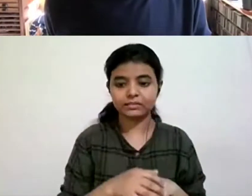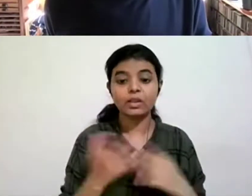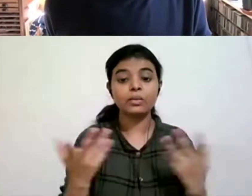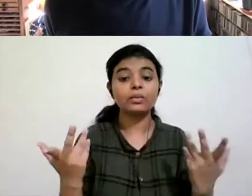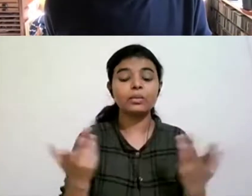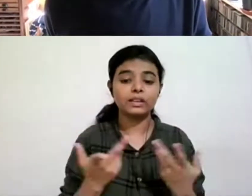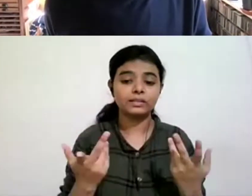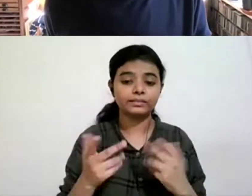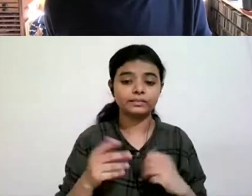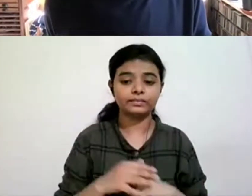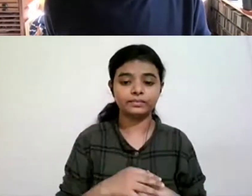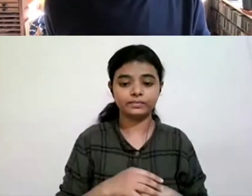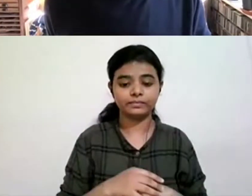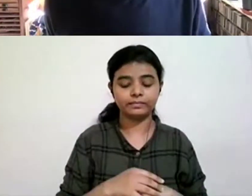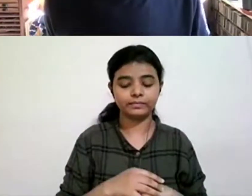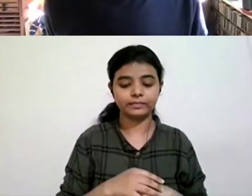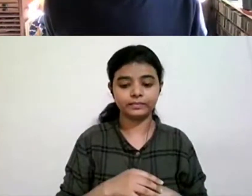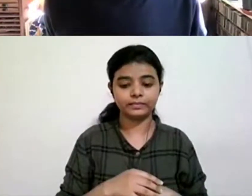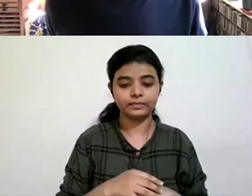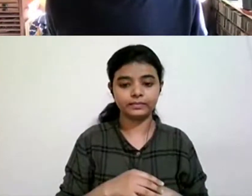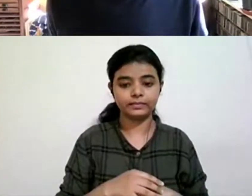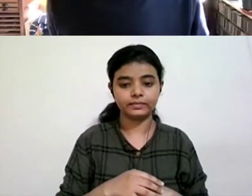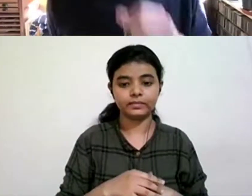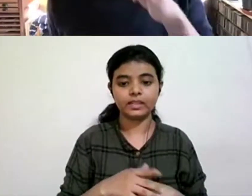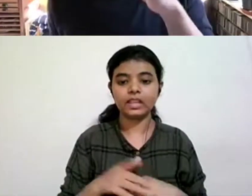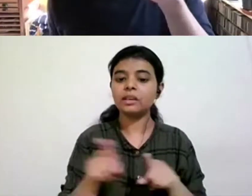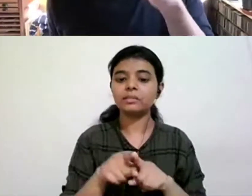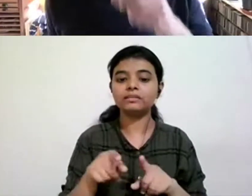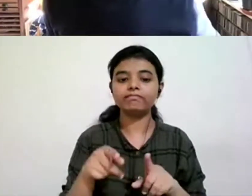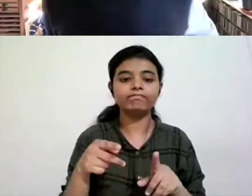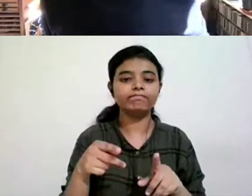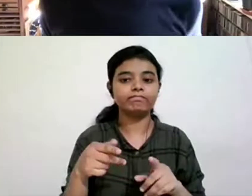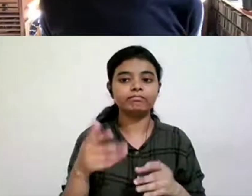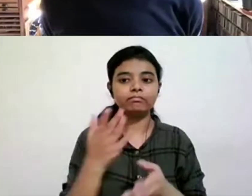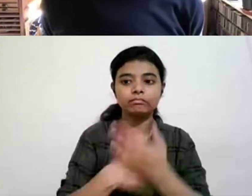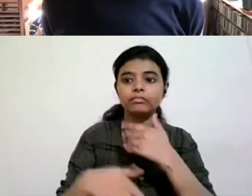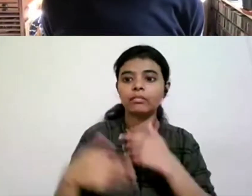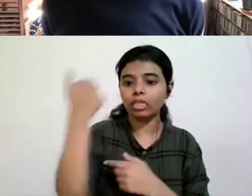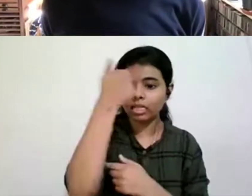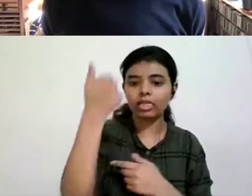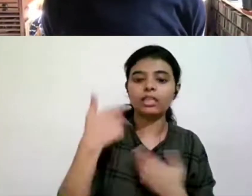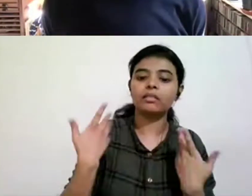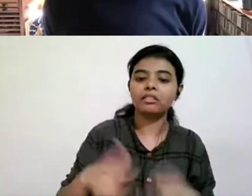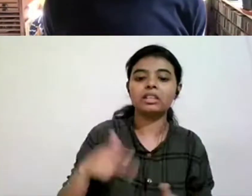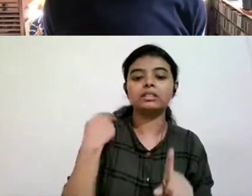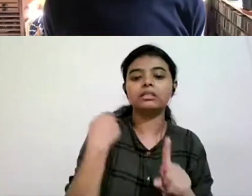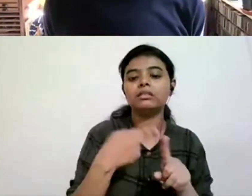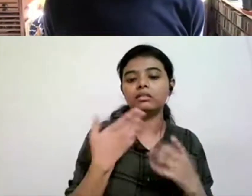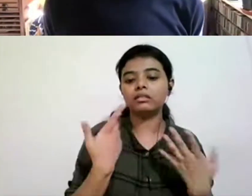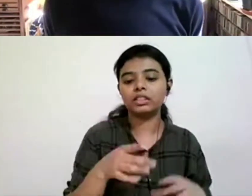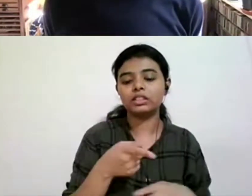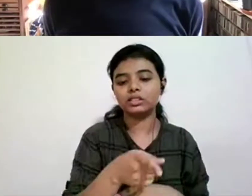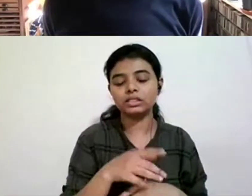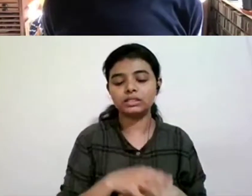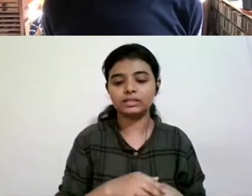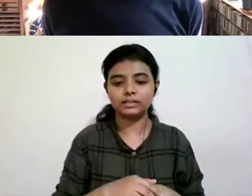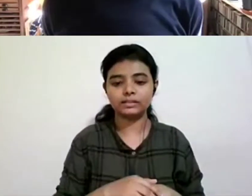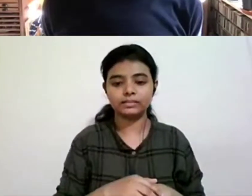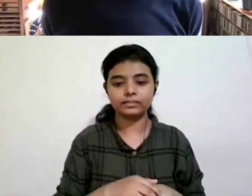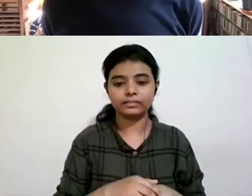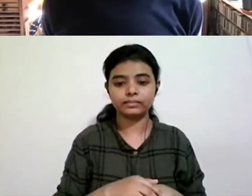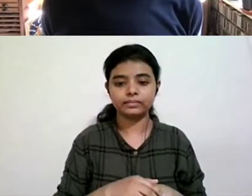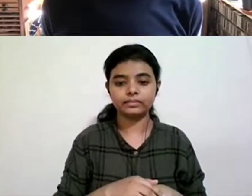because it is stigmatizing. And that